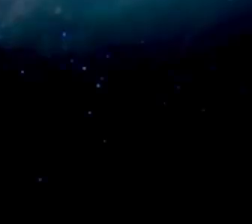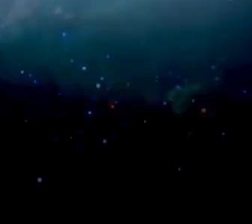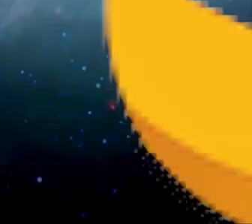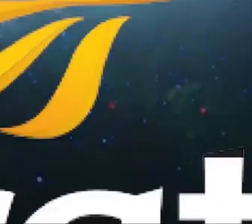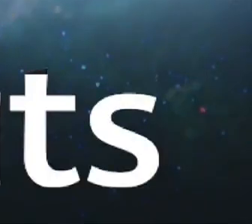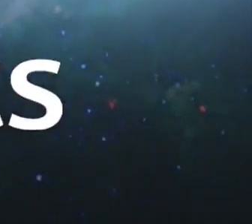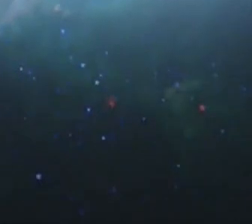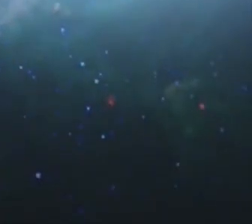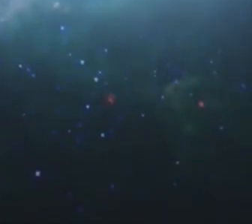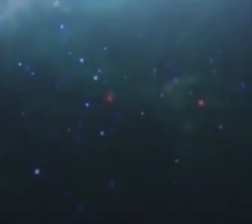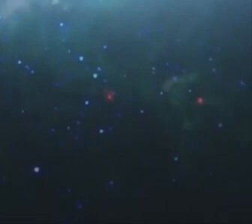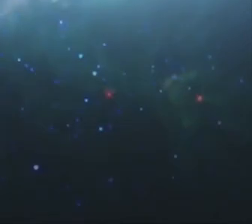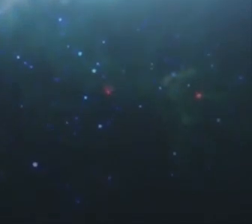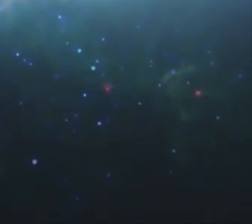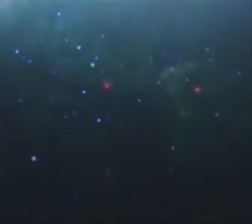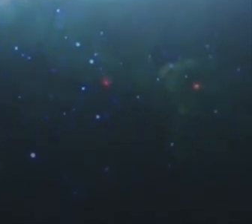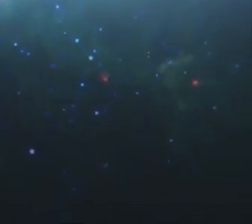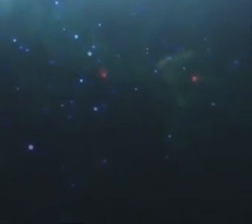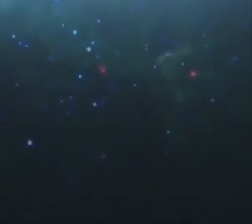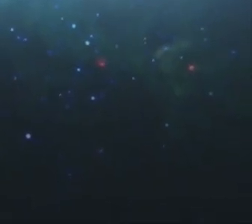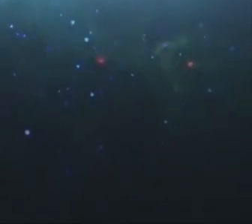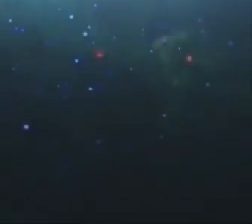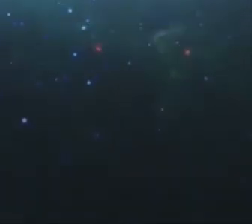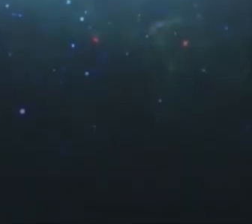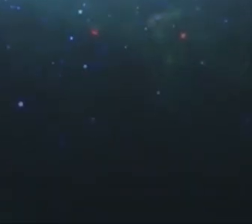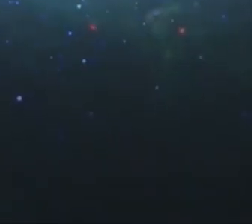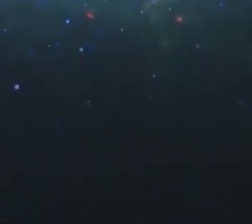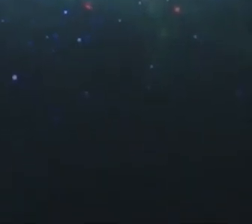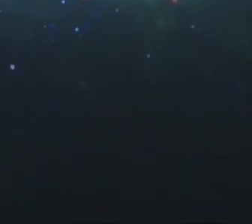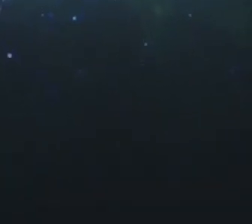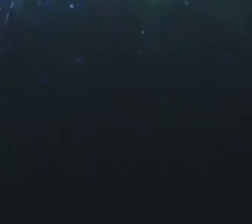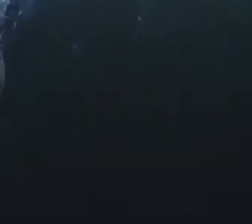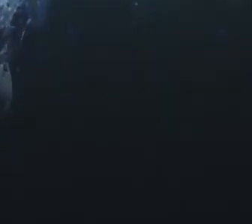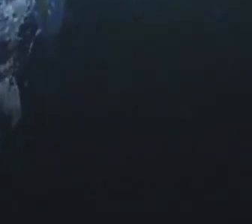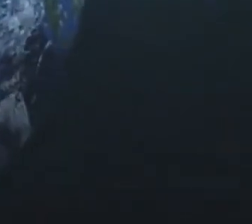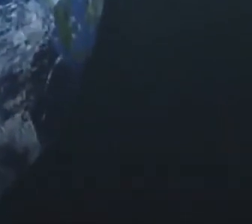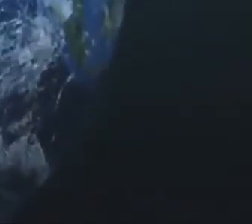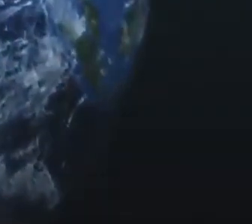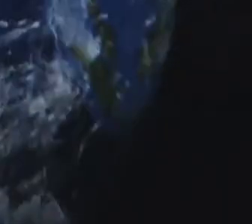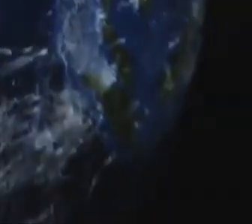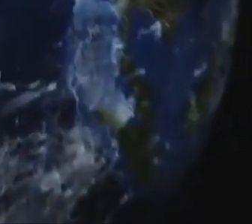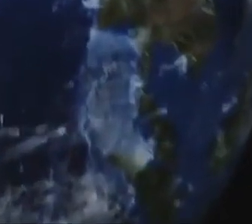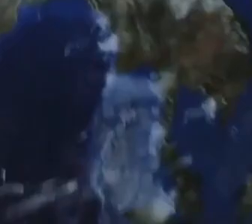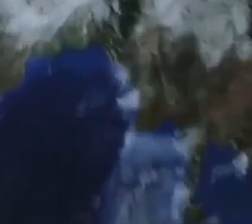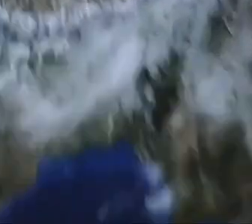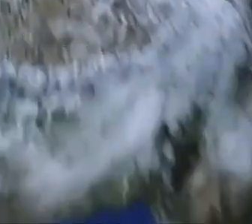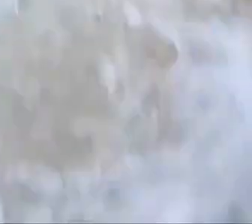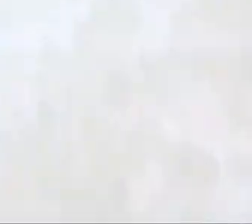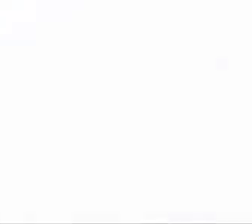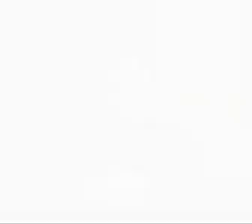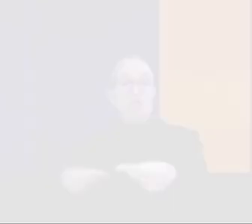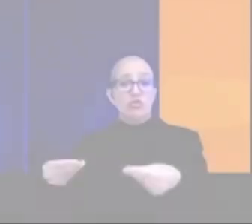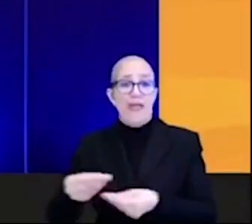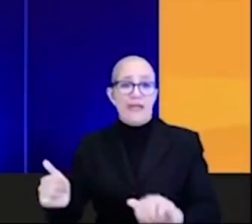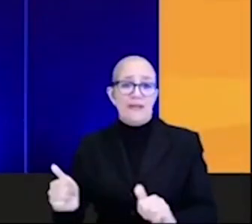The global reach of the UK Liberal Democrat Party. The UK Liberal Democrats are the UK's third